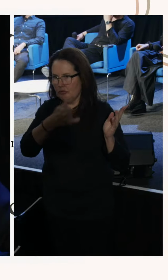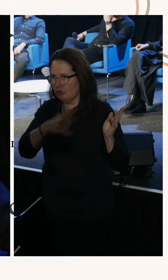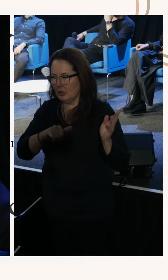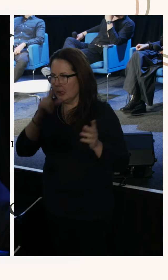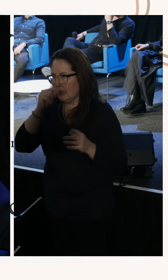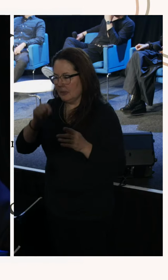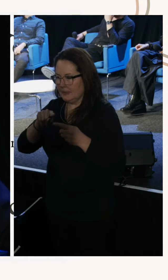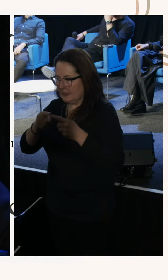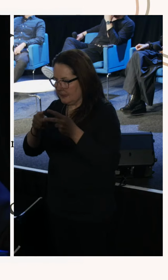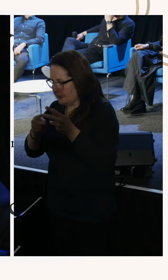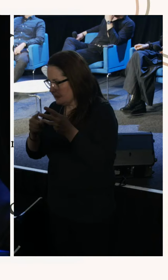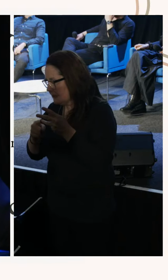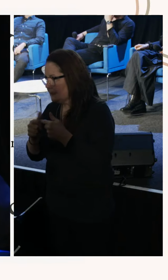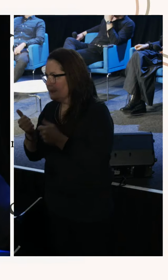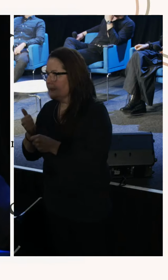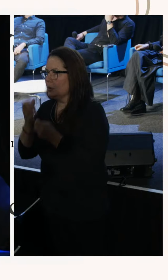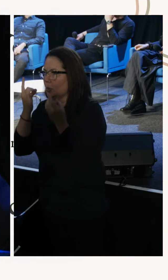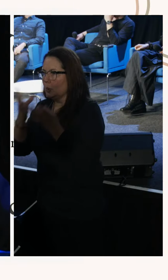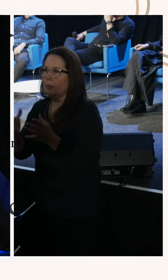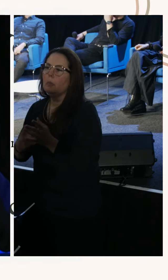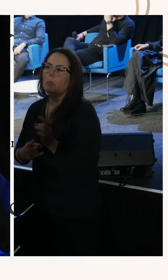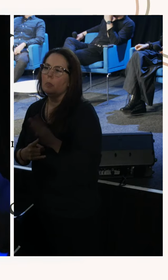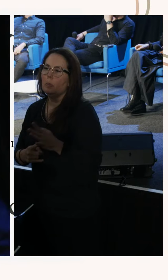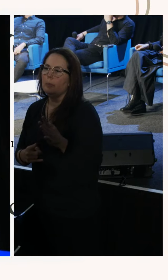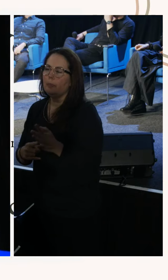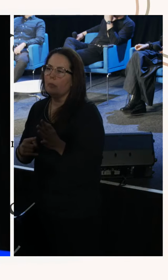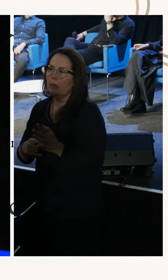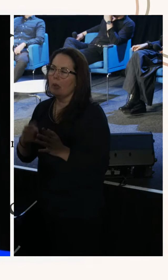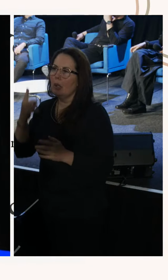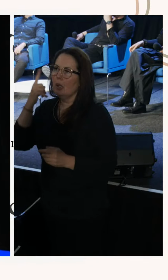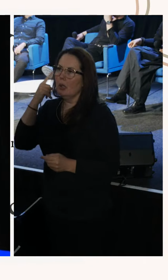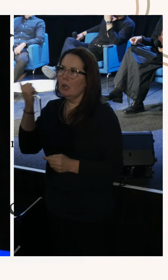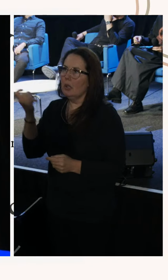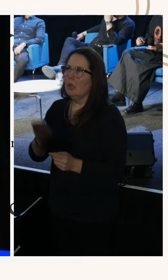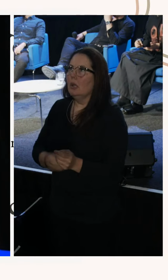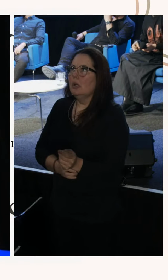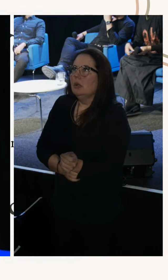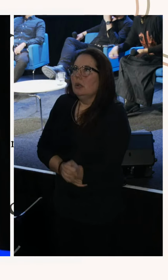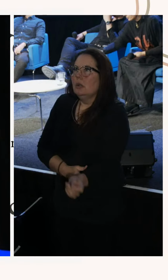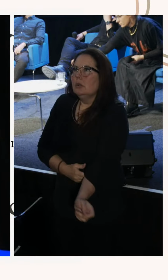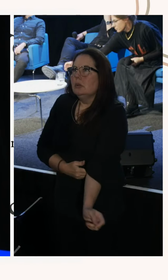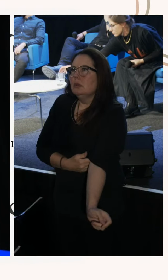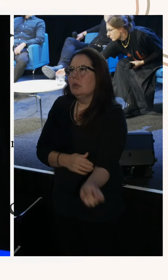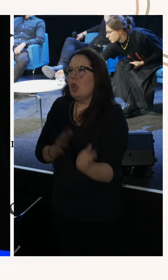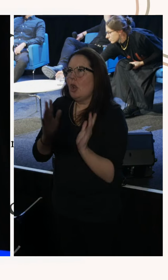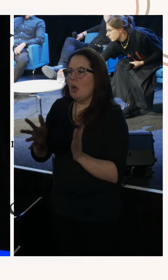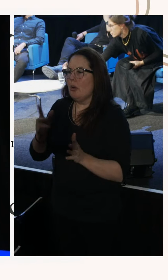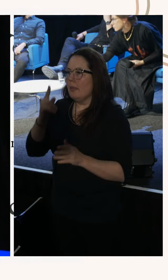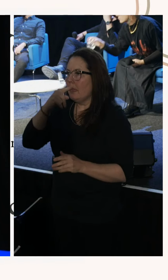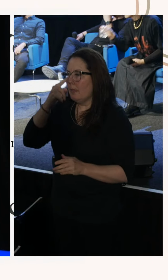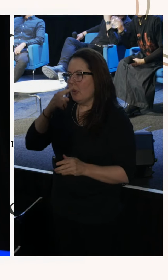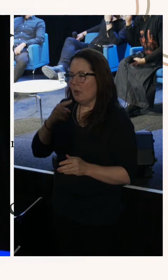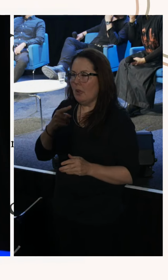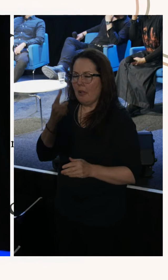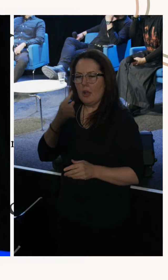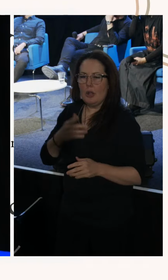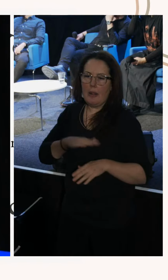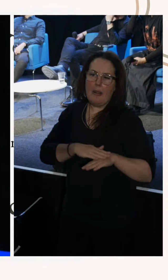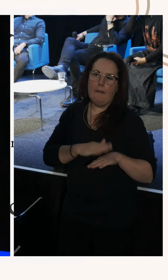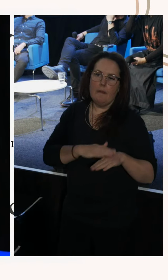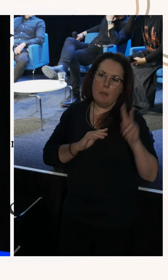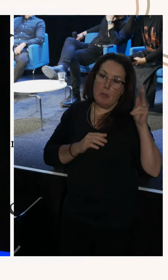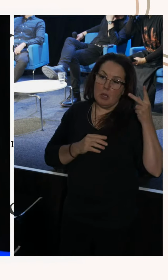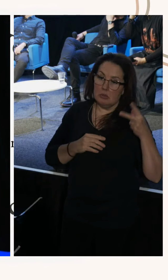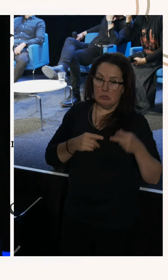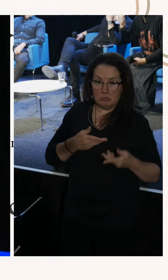that's really, really important. And the idea that that I'm sure a lot of people here have, that if you're on the left, you can do things,